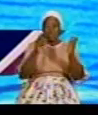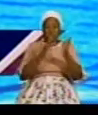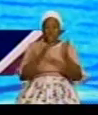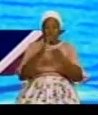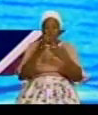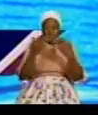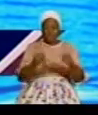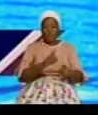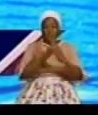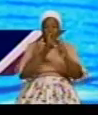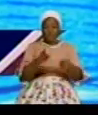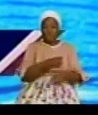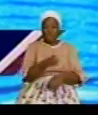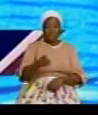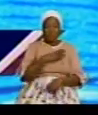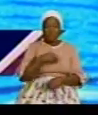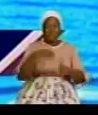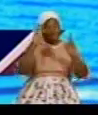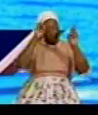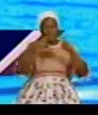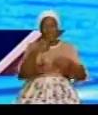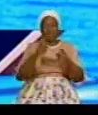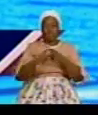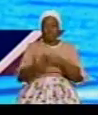them and said unto them,